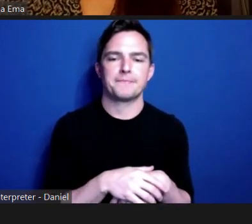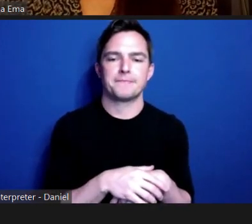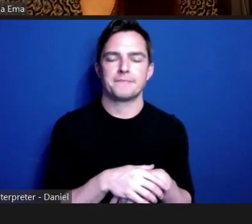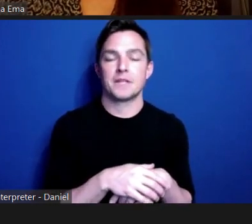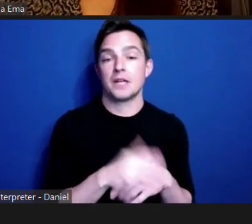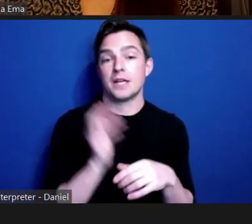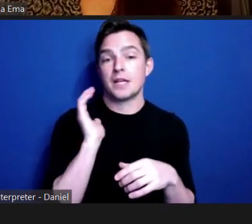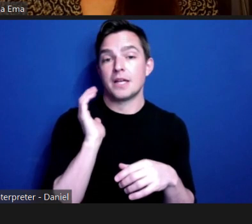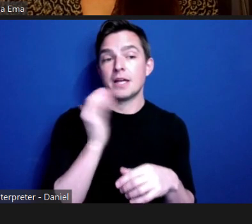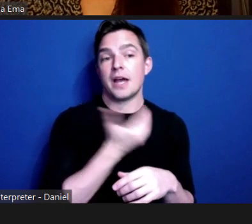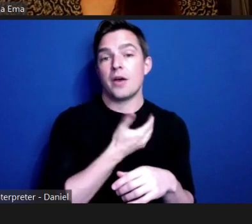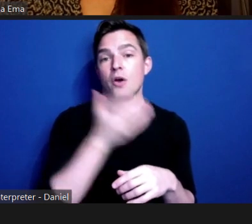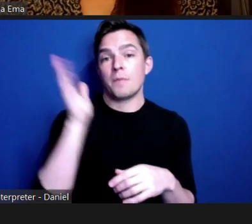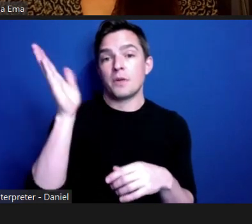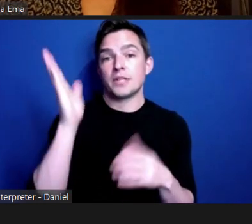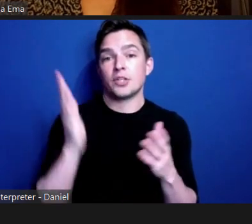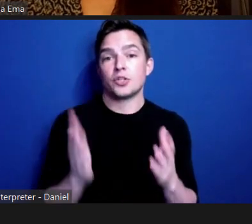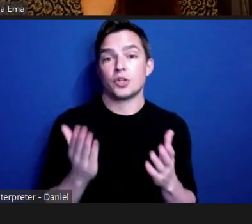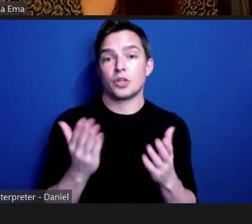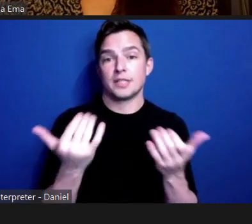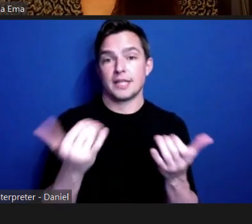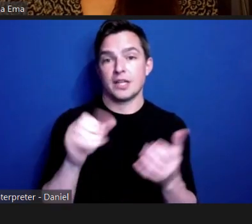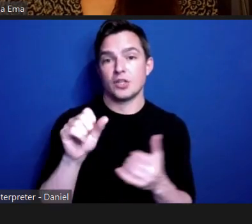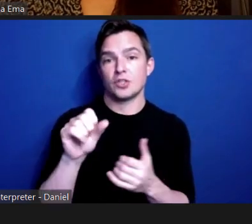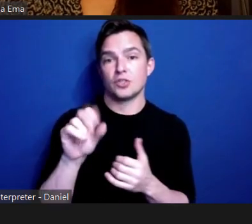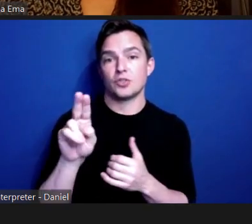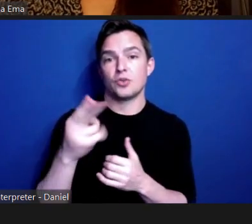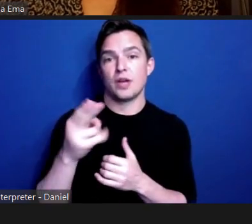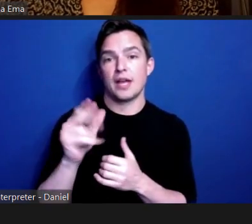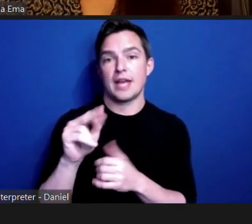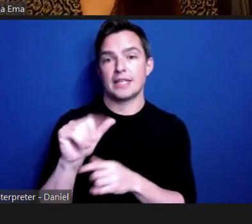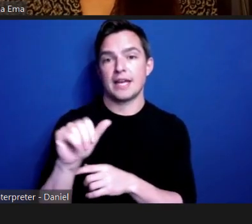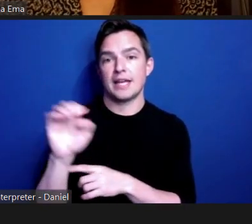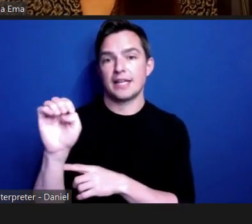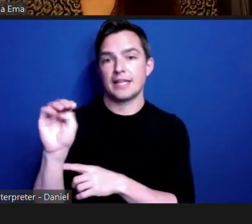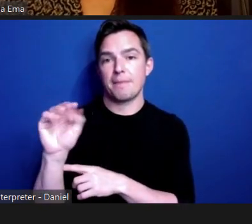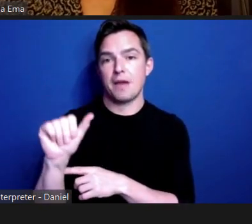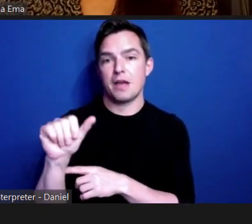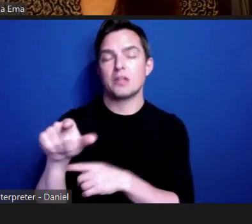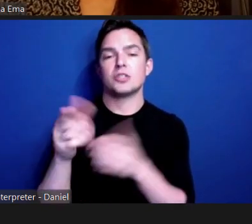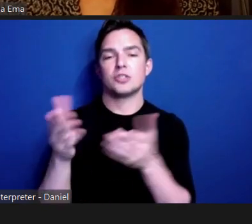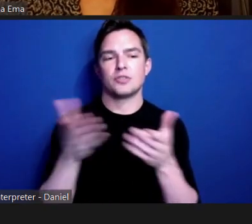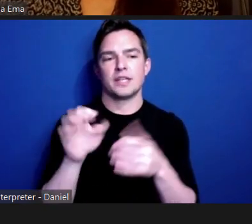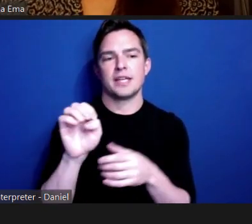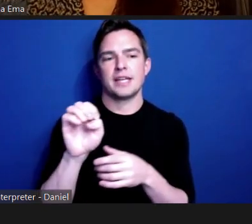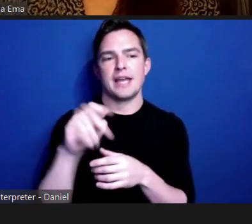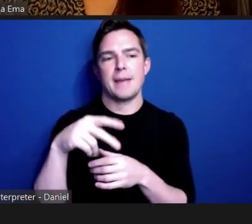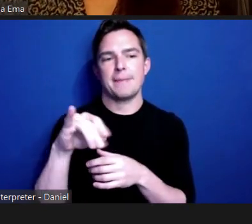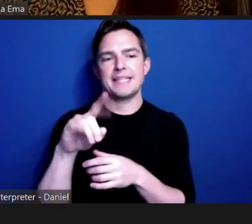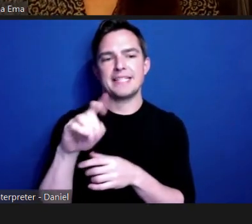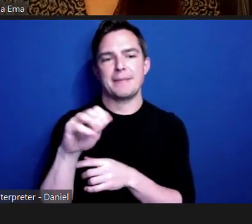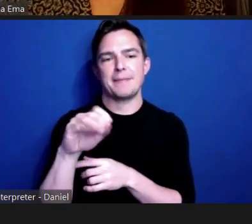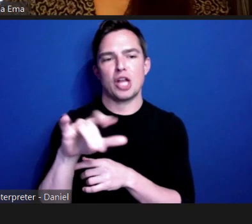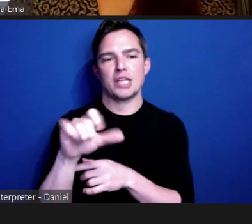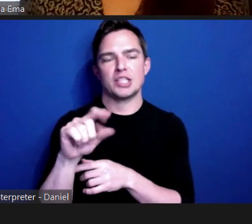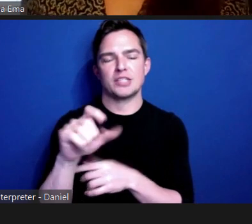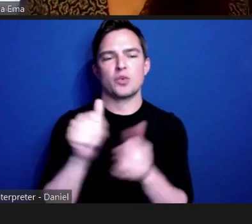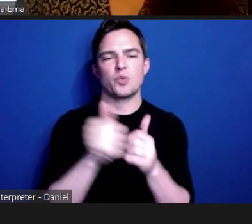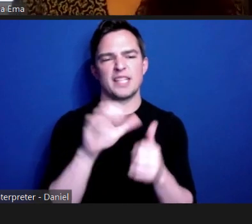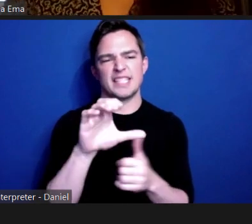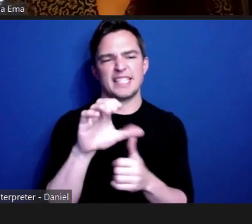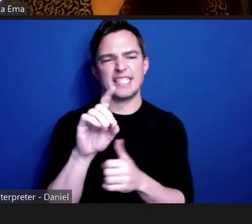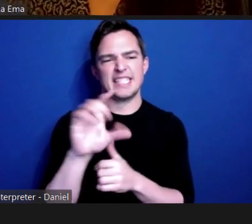our presenter today is Suhana Ima, who serves as an epidemiologist with the CDC EHDI